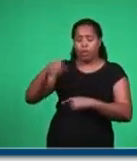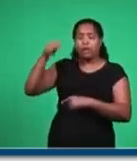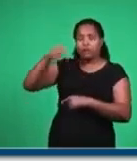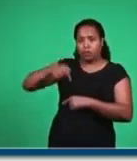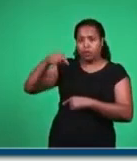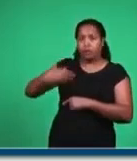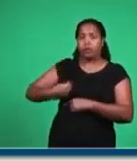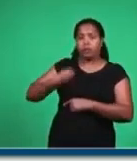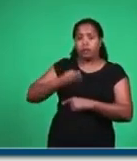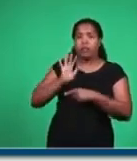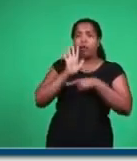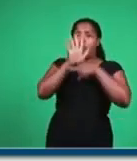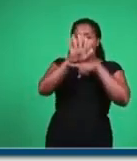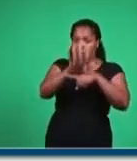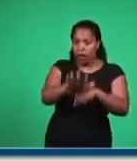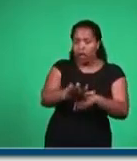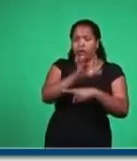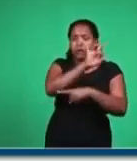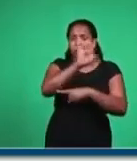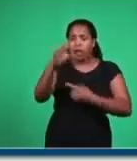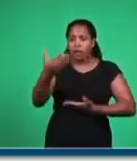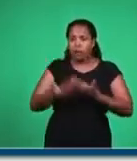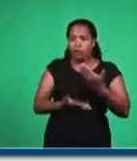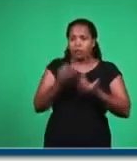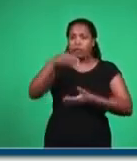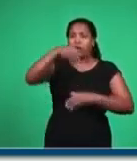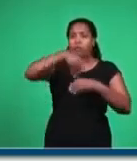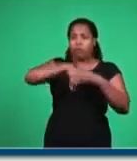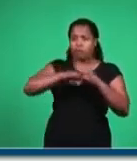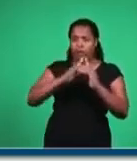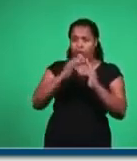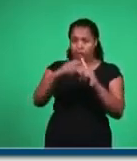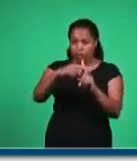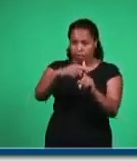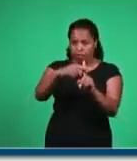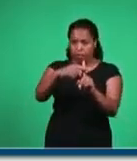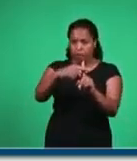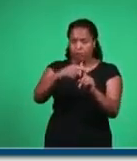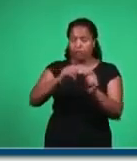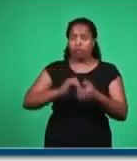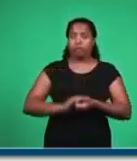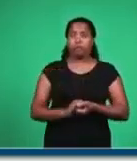So we have here the pastors who can help the brethren of the church.